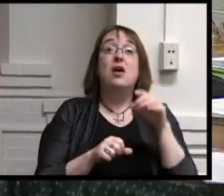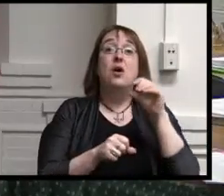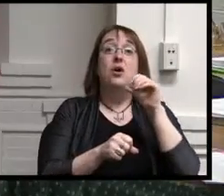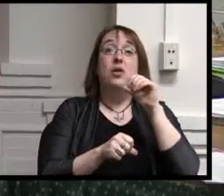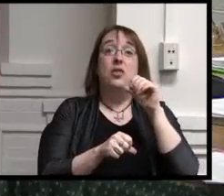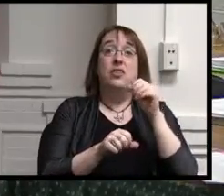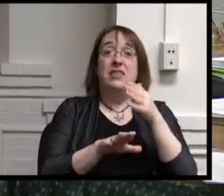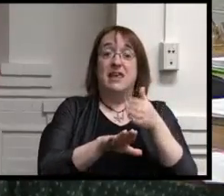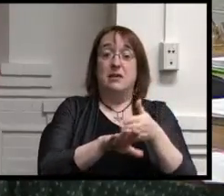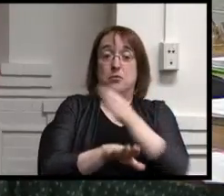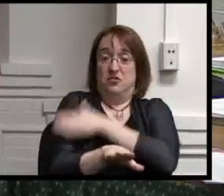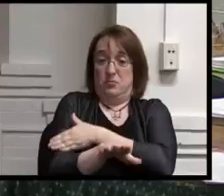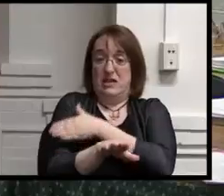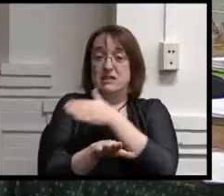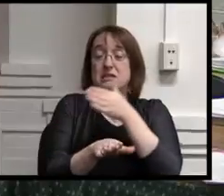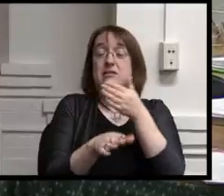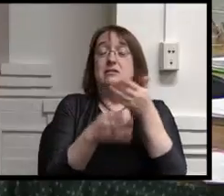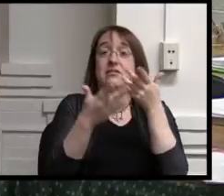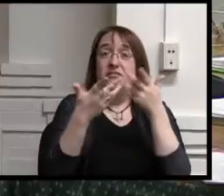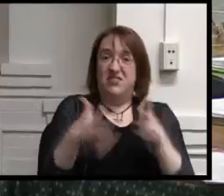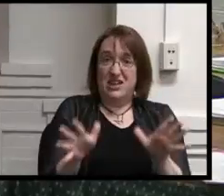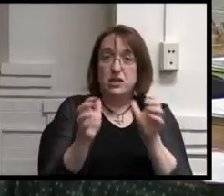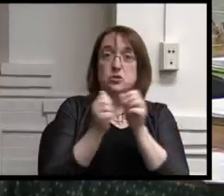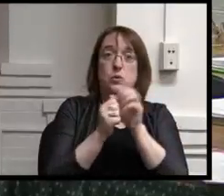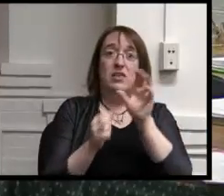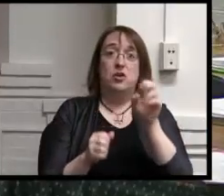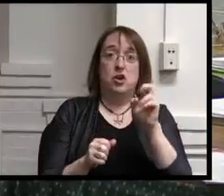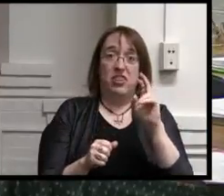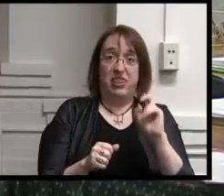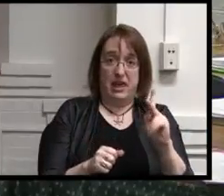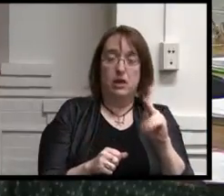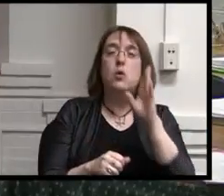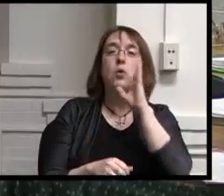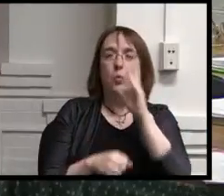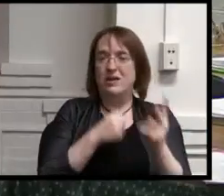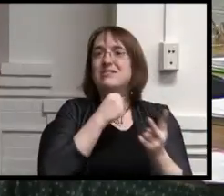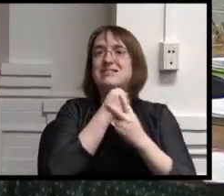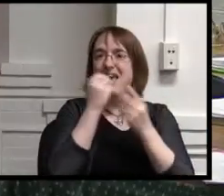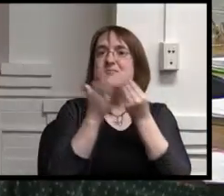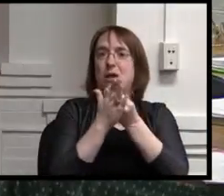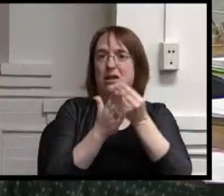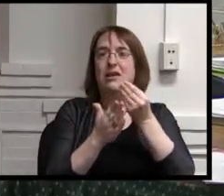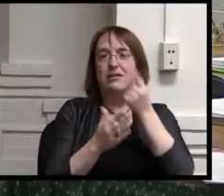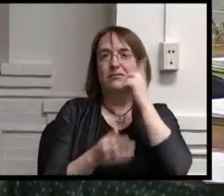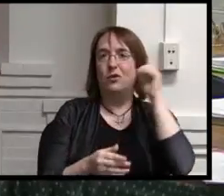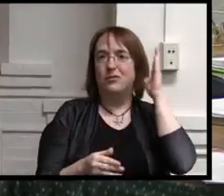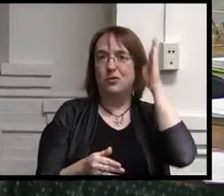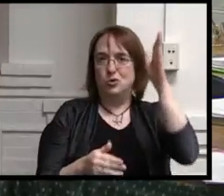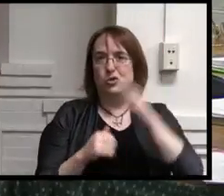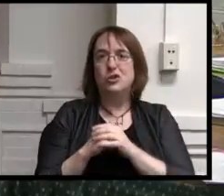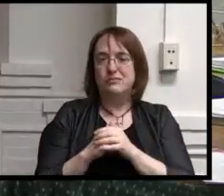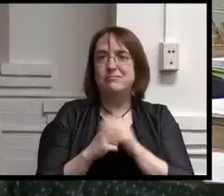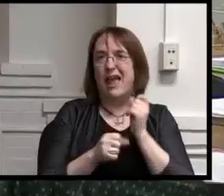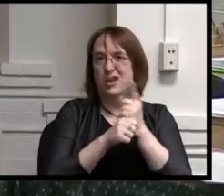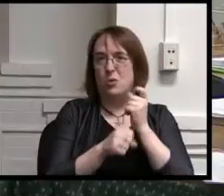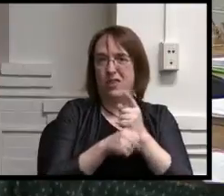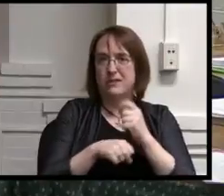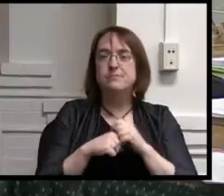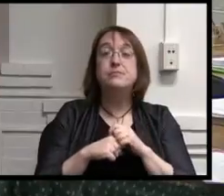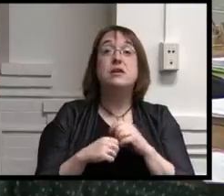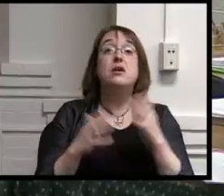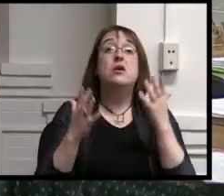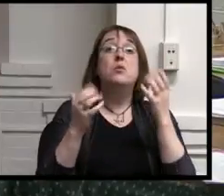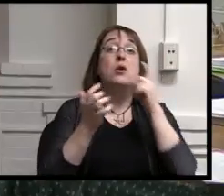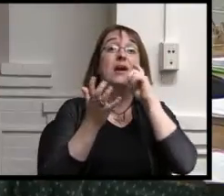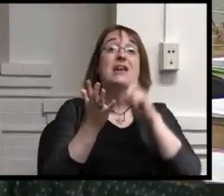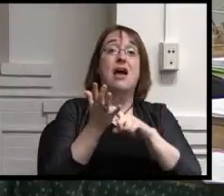done regarding those Earthlink connections, we're actually going to net a savings in connectivity on an annual budget basis. I want to acknowledge the